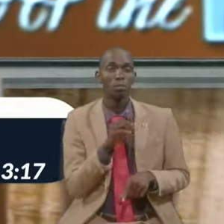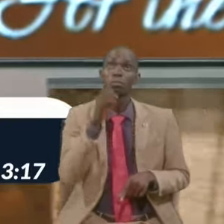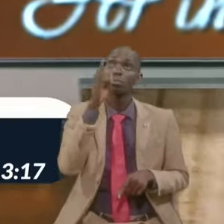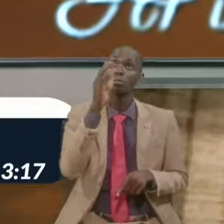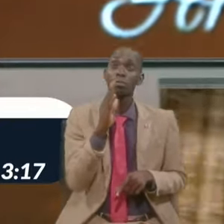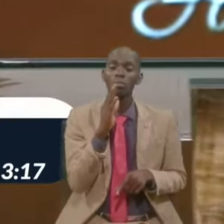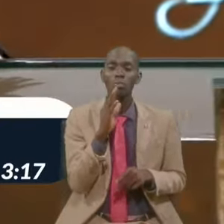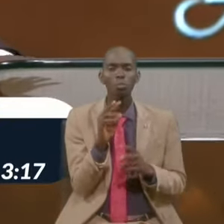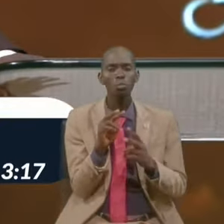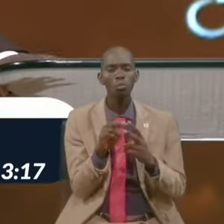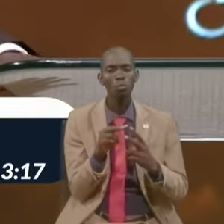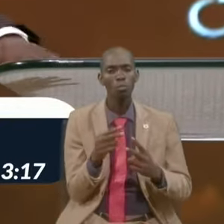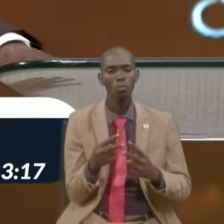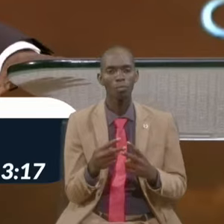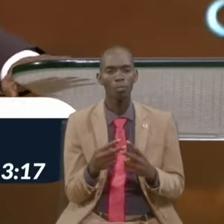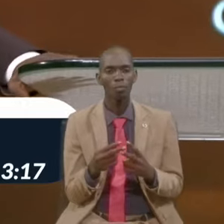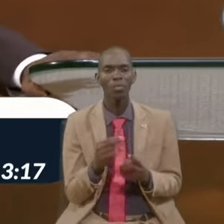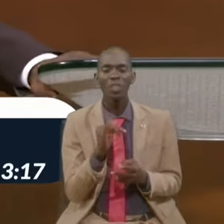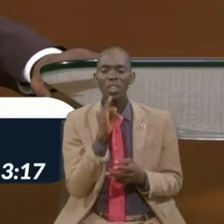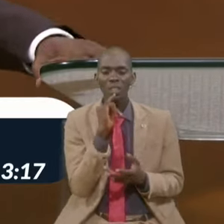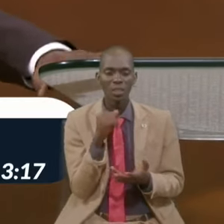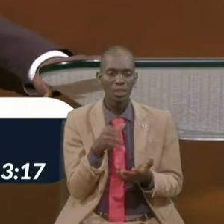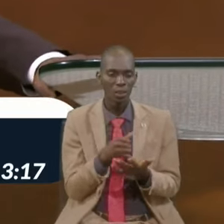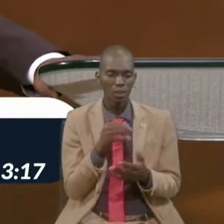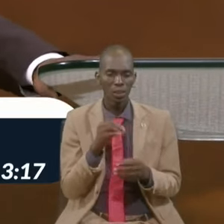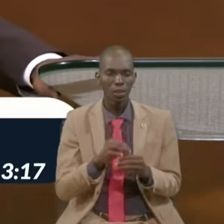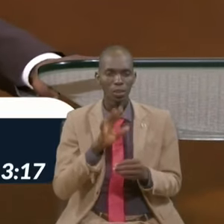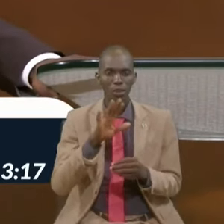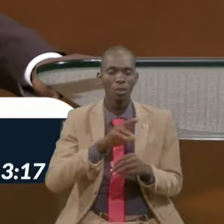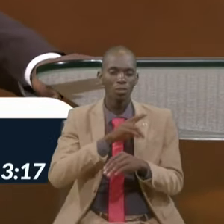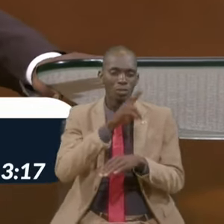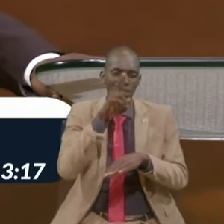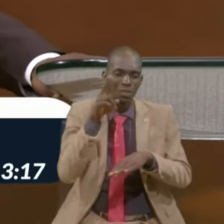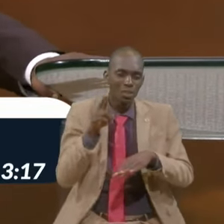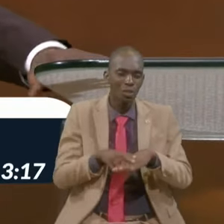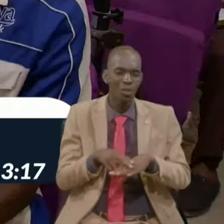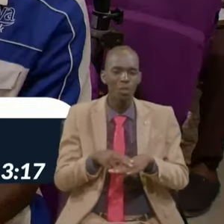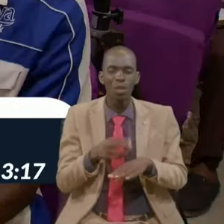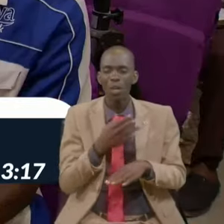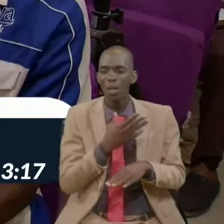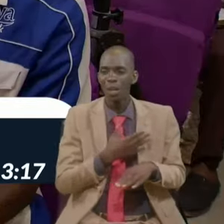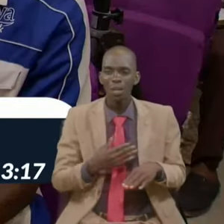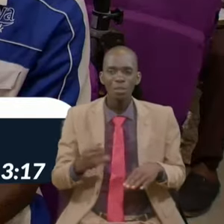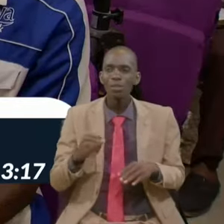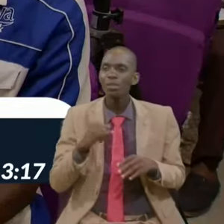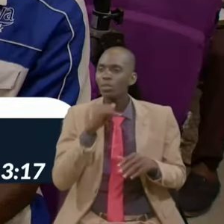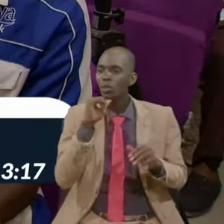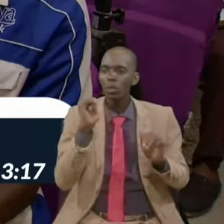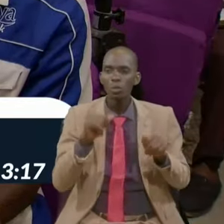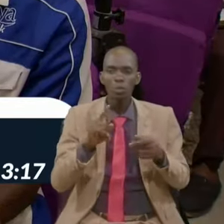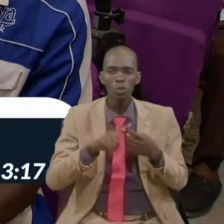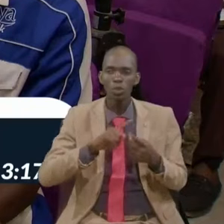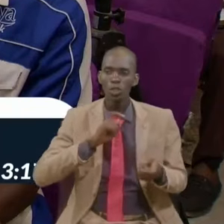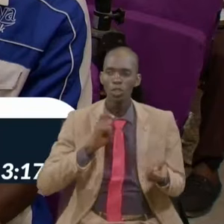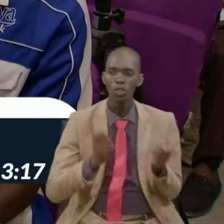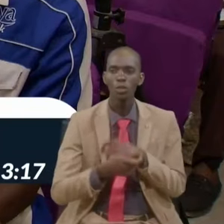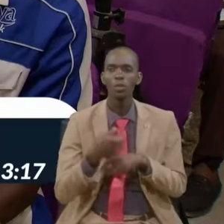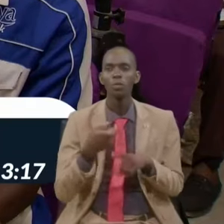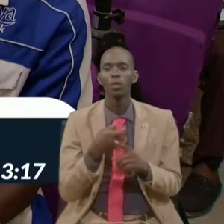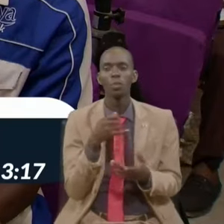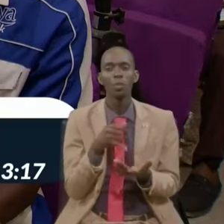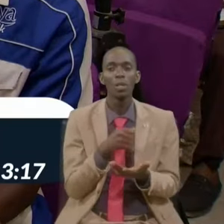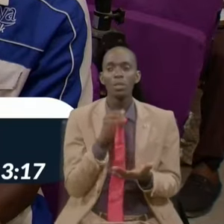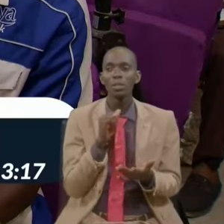is it in your nature, and it's irreversible for you, that